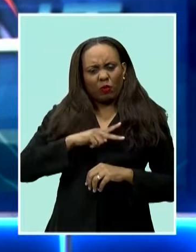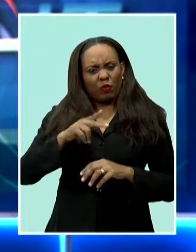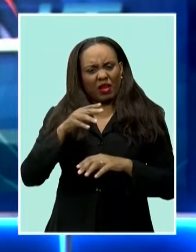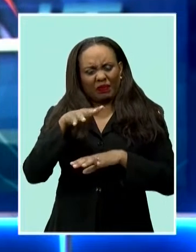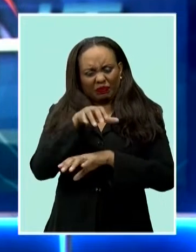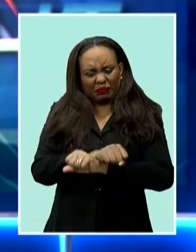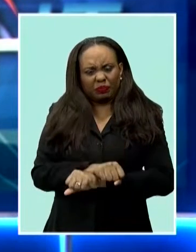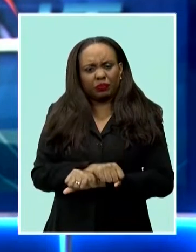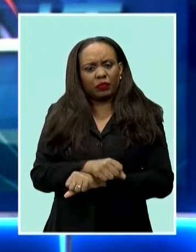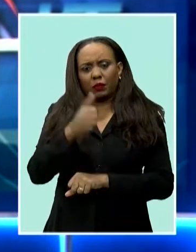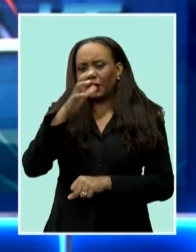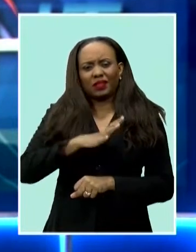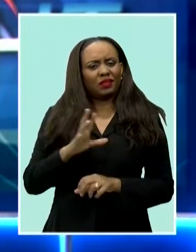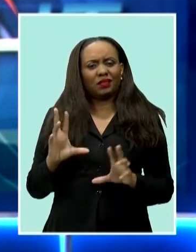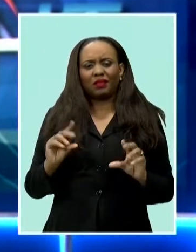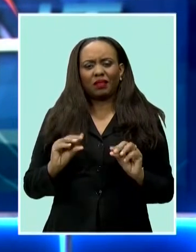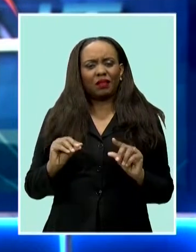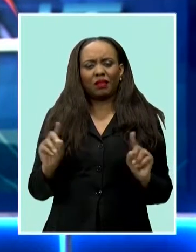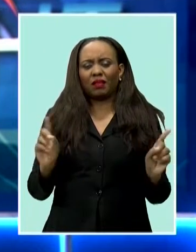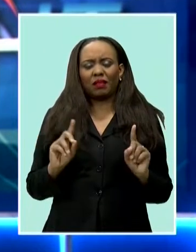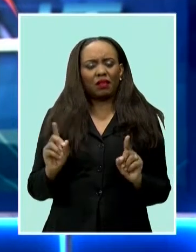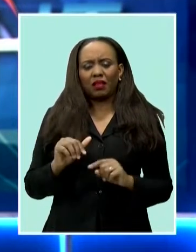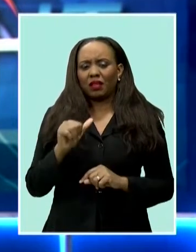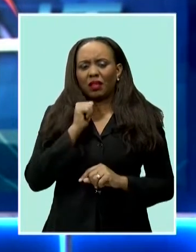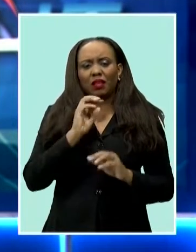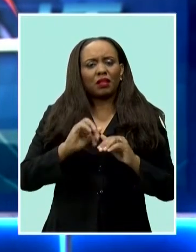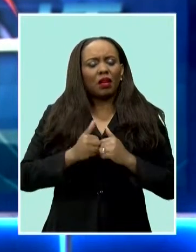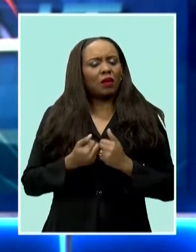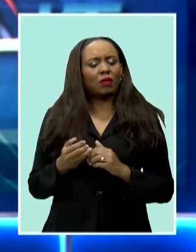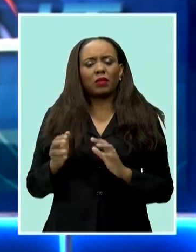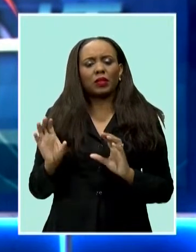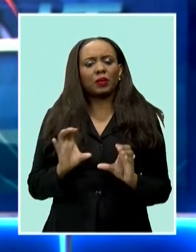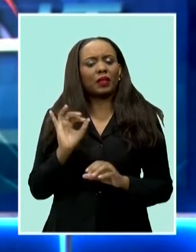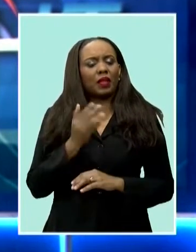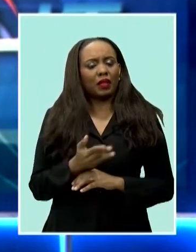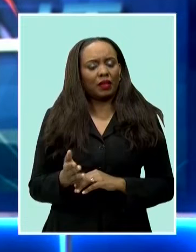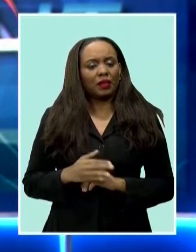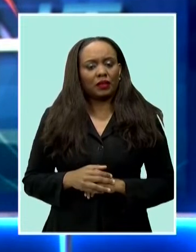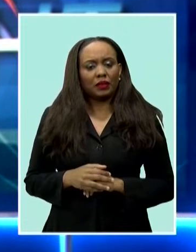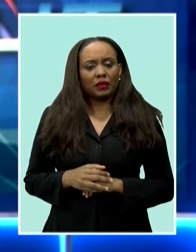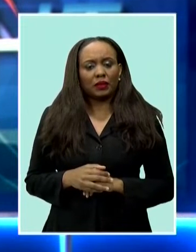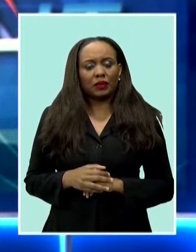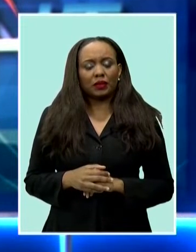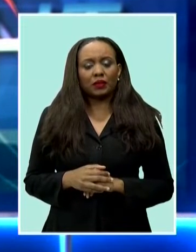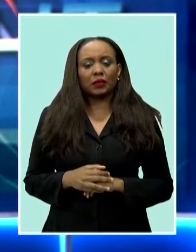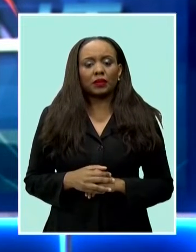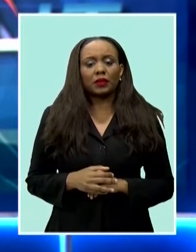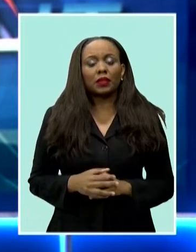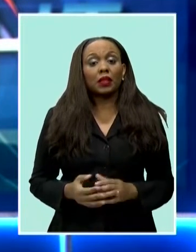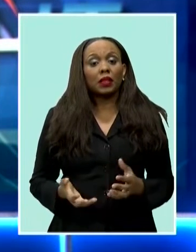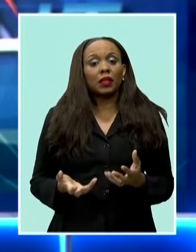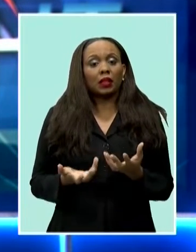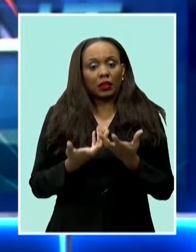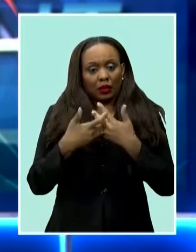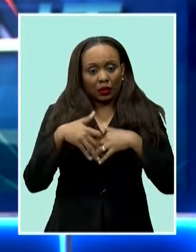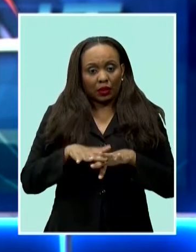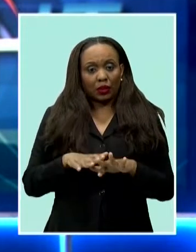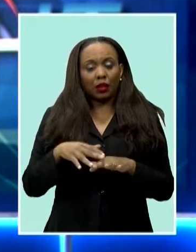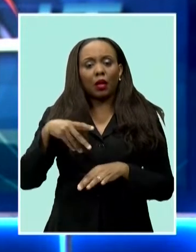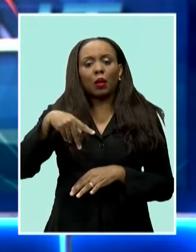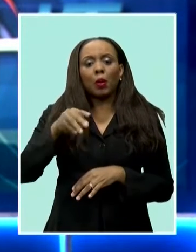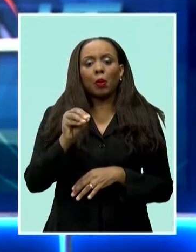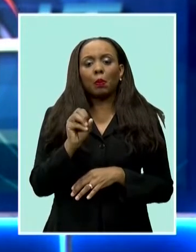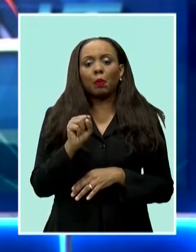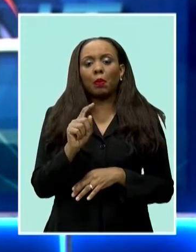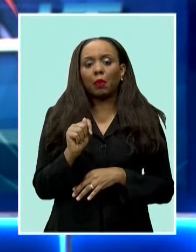pointing out that's not how people in detention centers are treated. The Integrated Postal Reform and Development Plan for